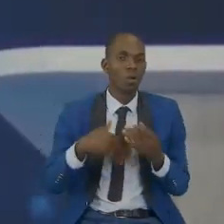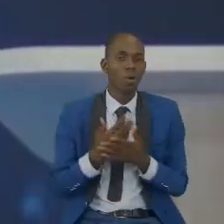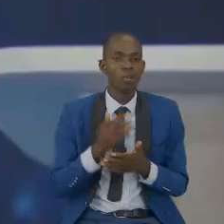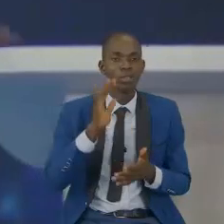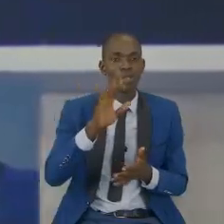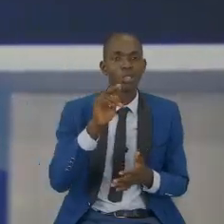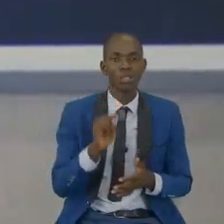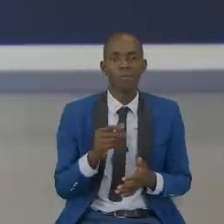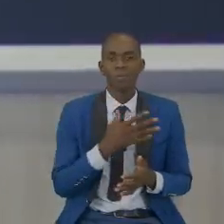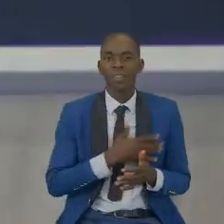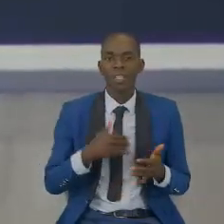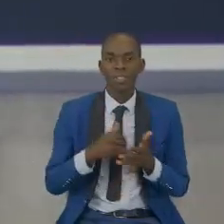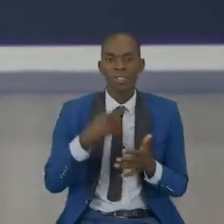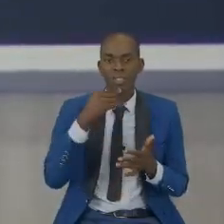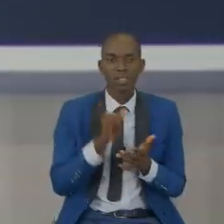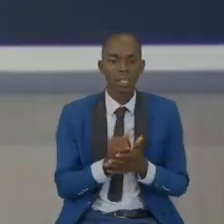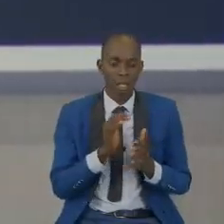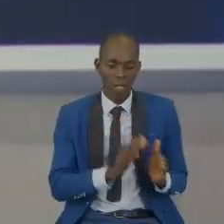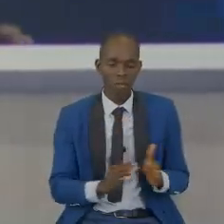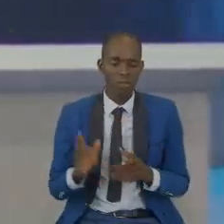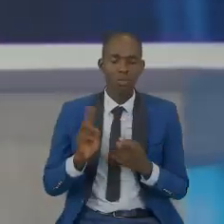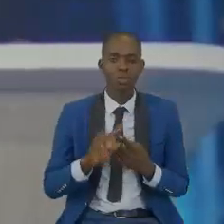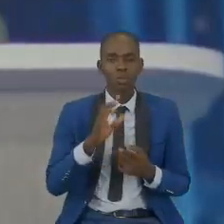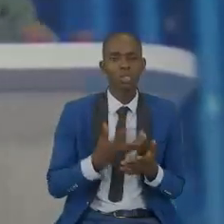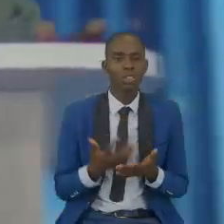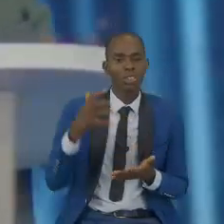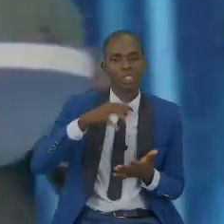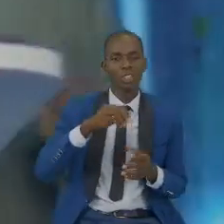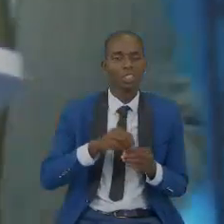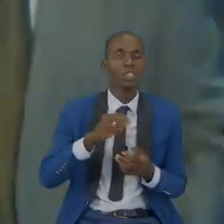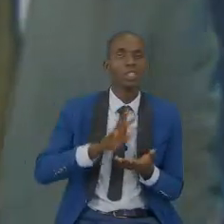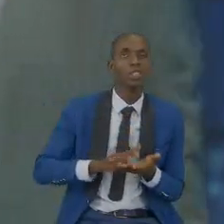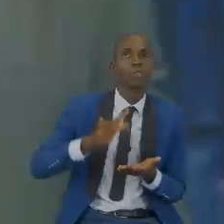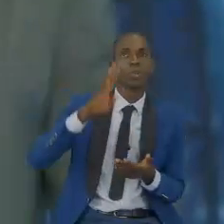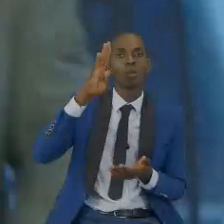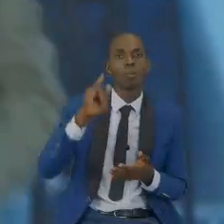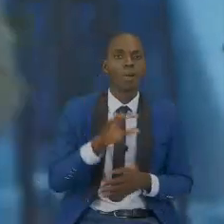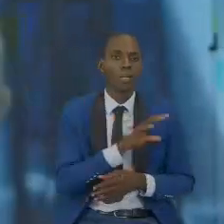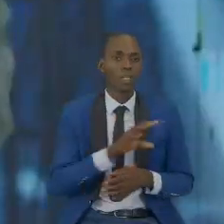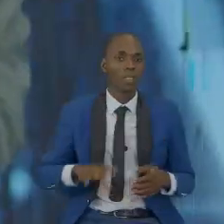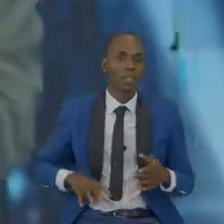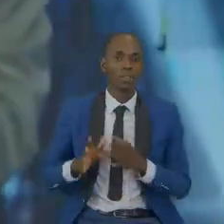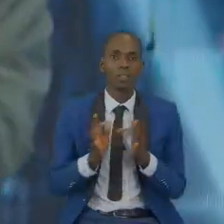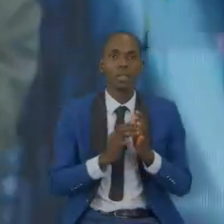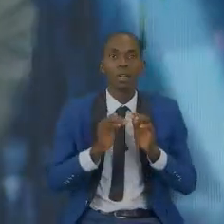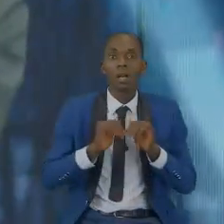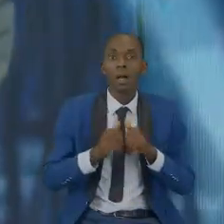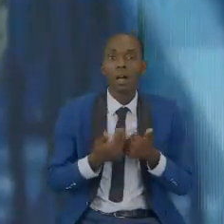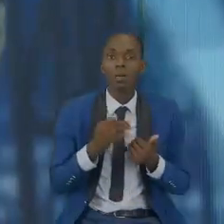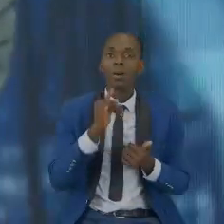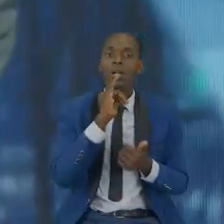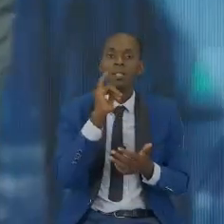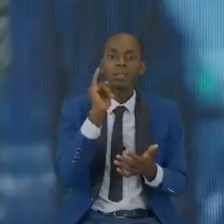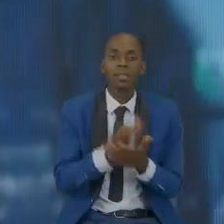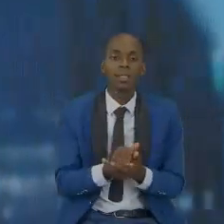says, according to his riches in glory by Christ Jesus. How is that